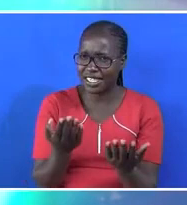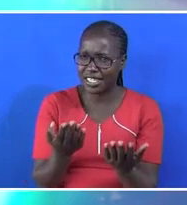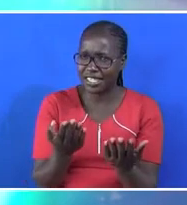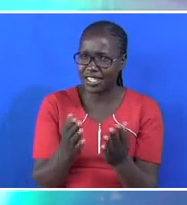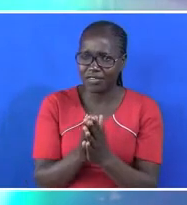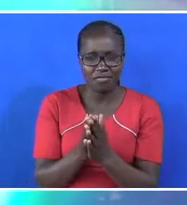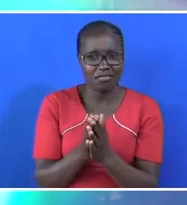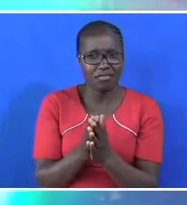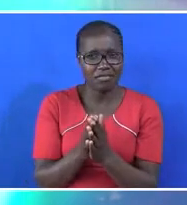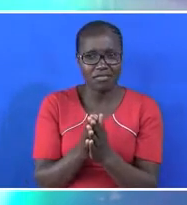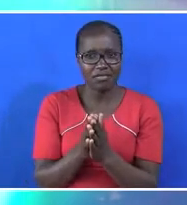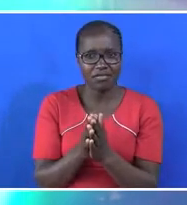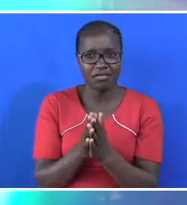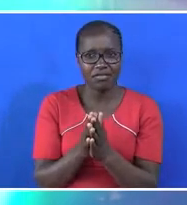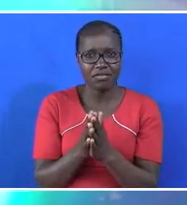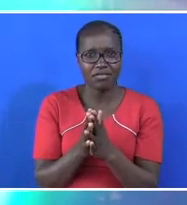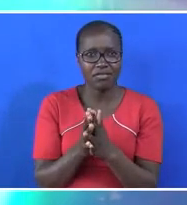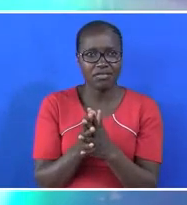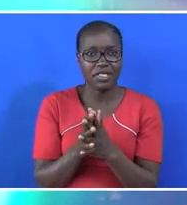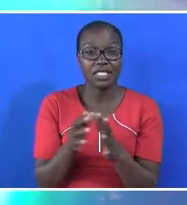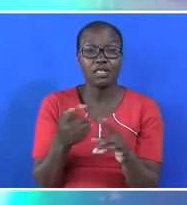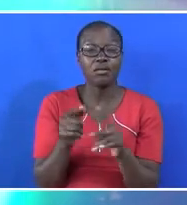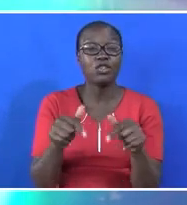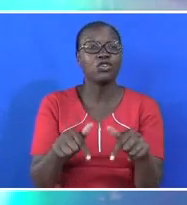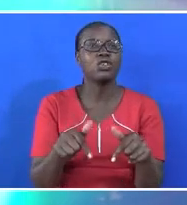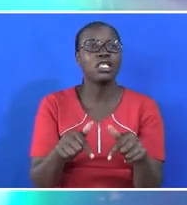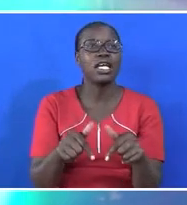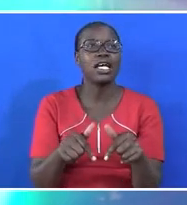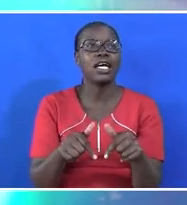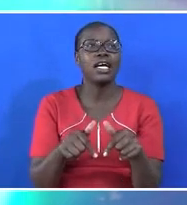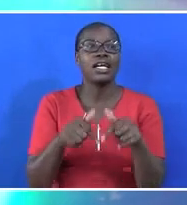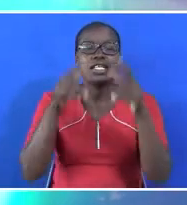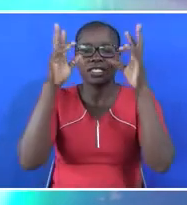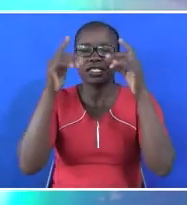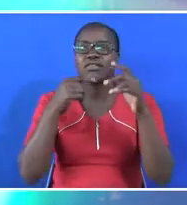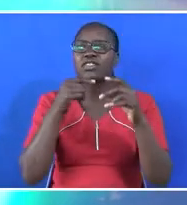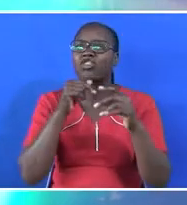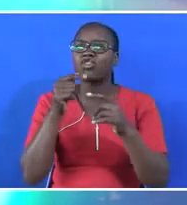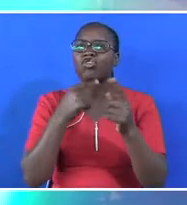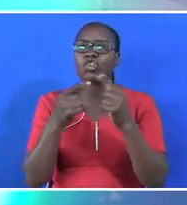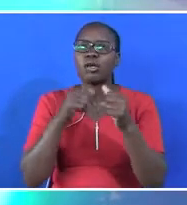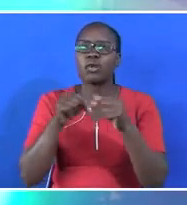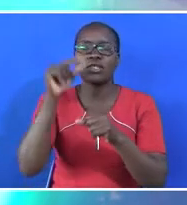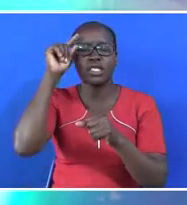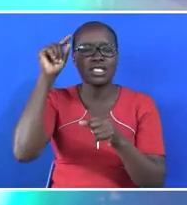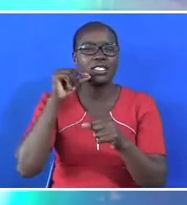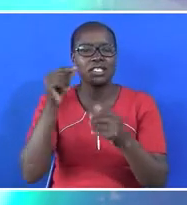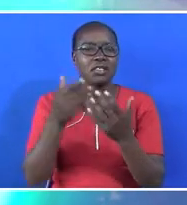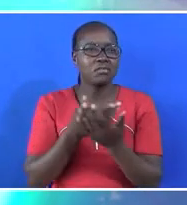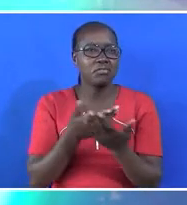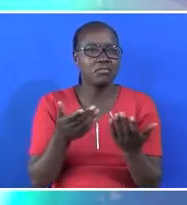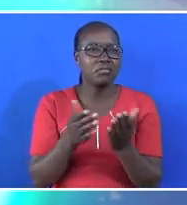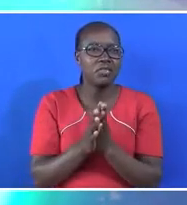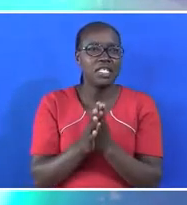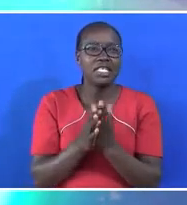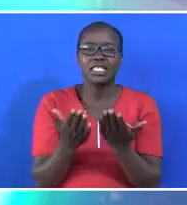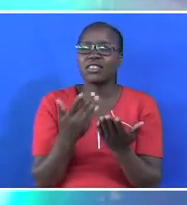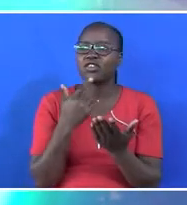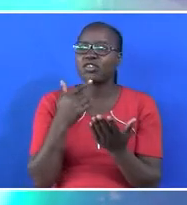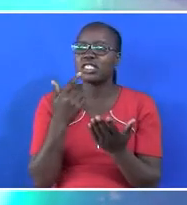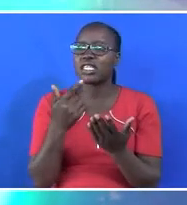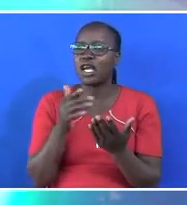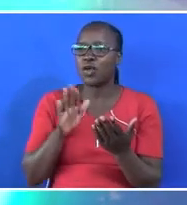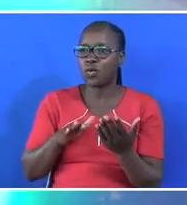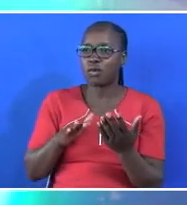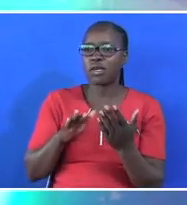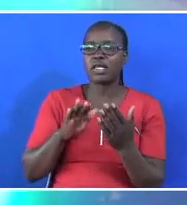setting. But today, the devil says, don't talk about gender. I'm told that lately, you don't say that women